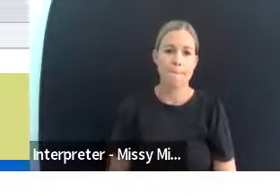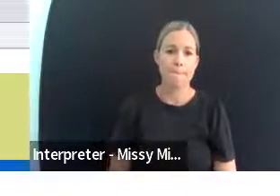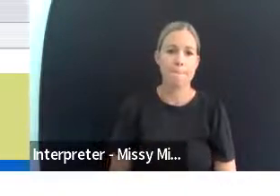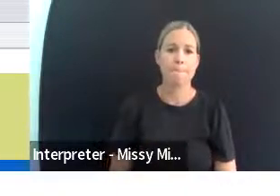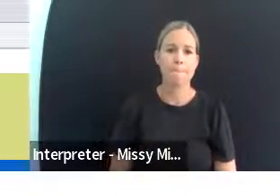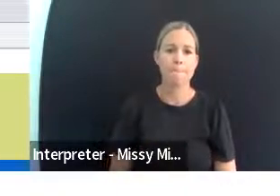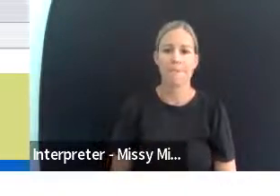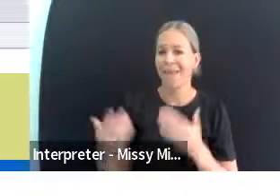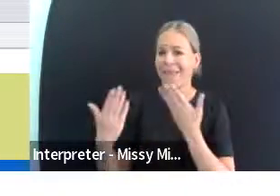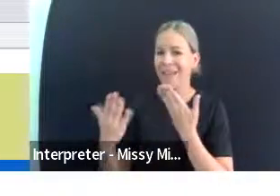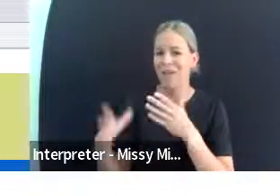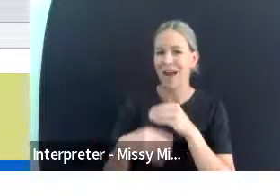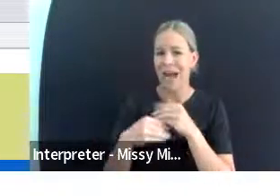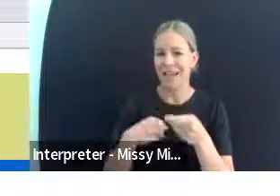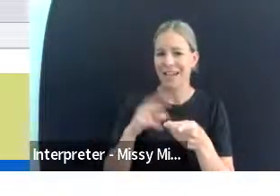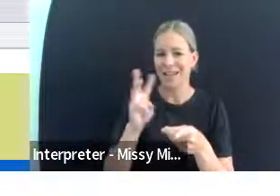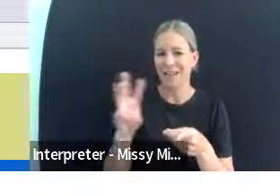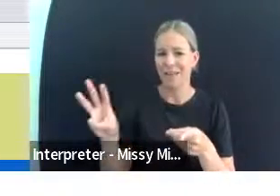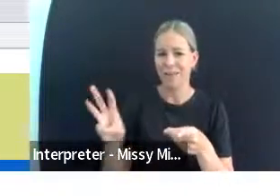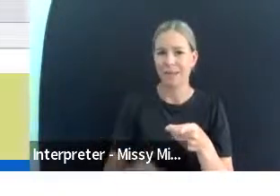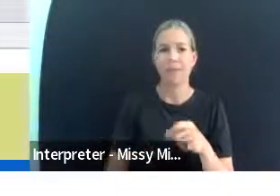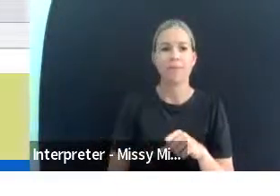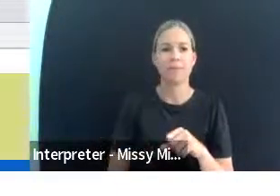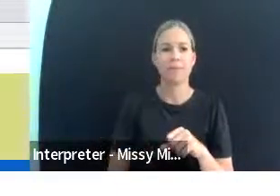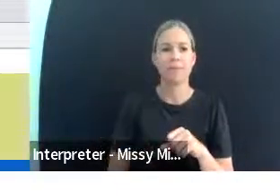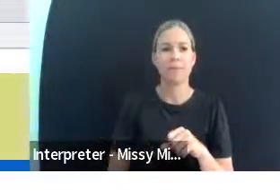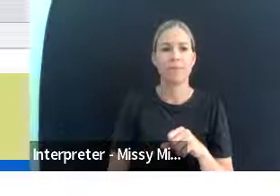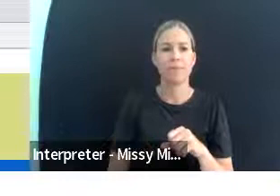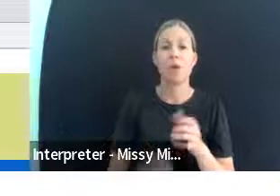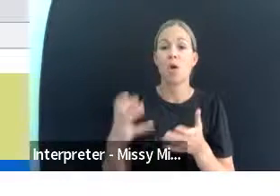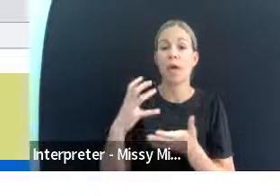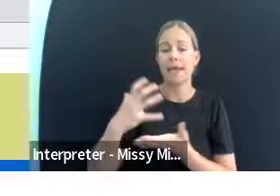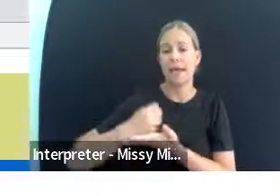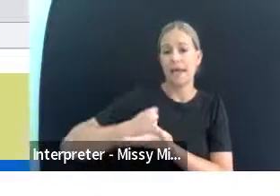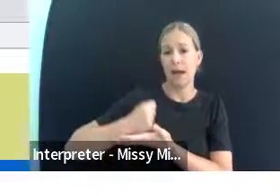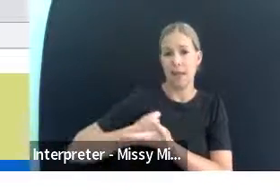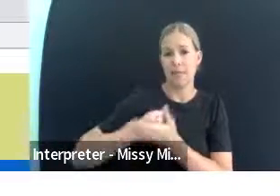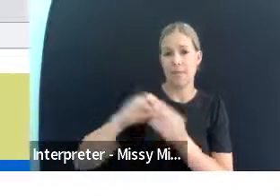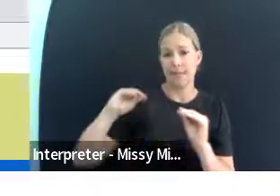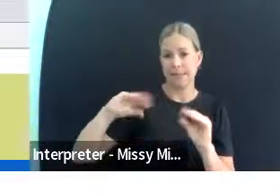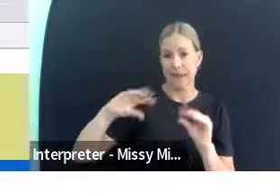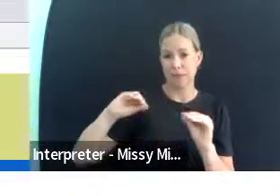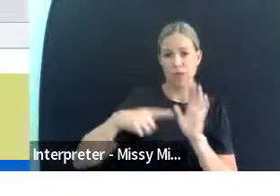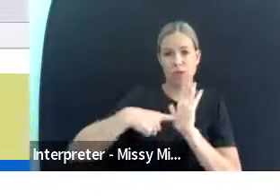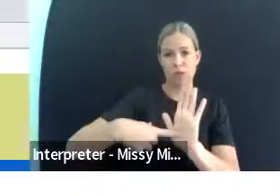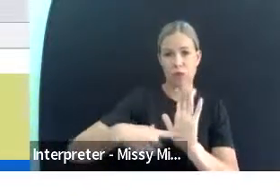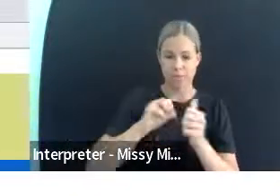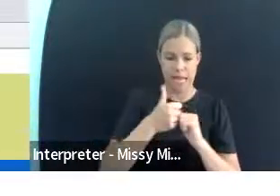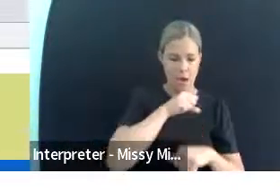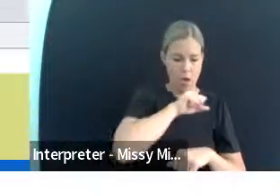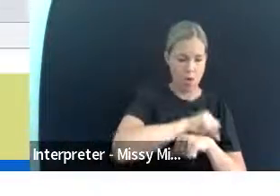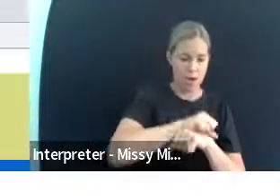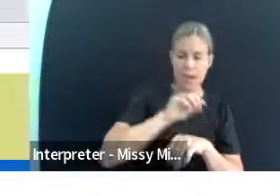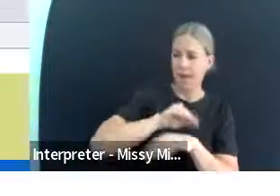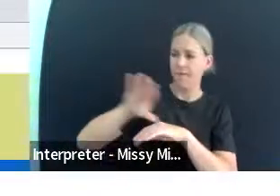thank you, Chelsea. So it says income snapshot. Answer the questions below to see how working might affect your total